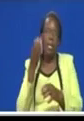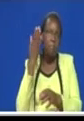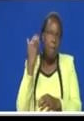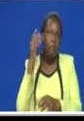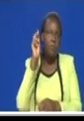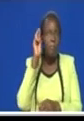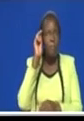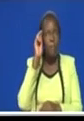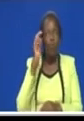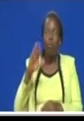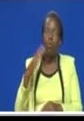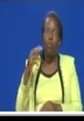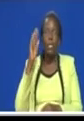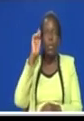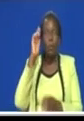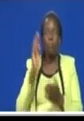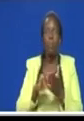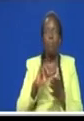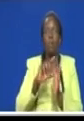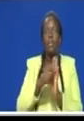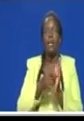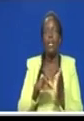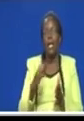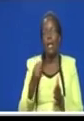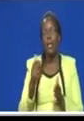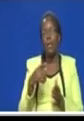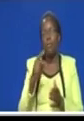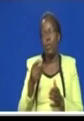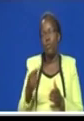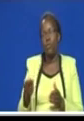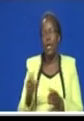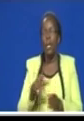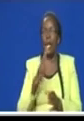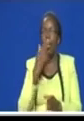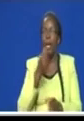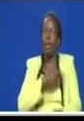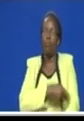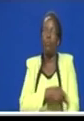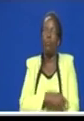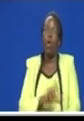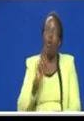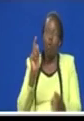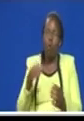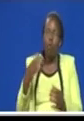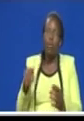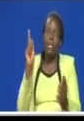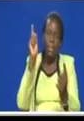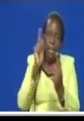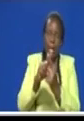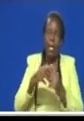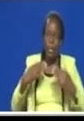mind, always remember that any piece of writing like poetry always targets human